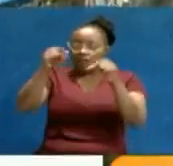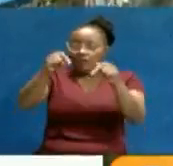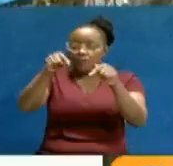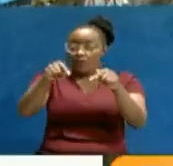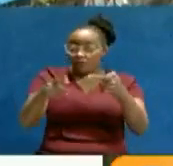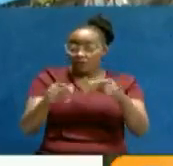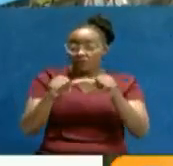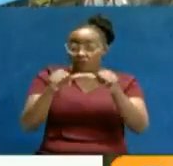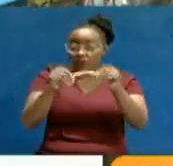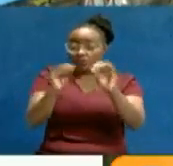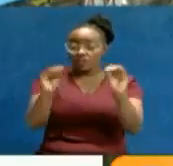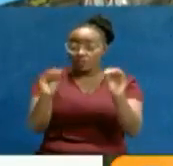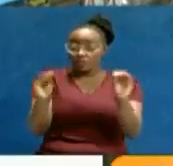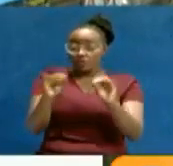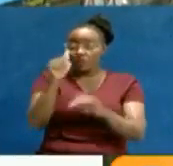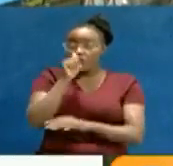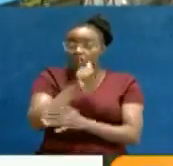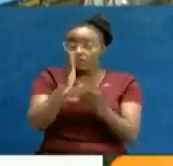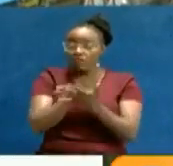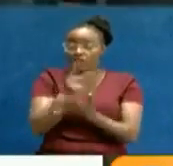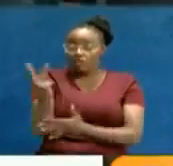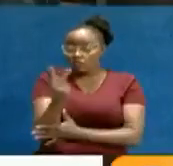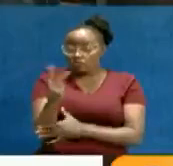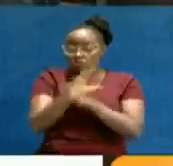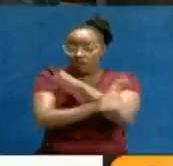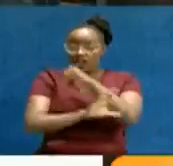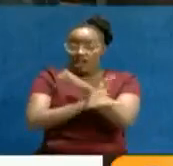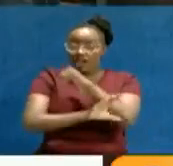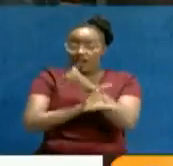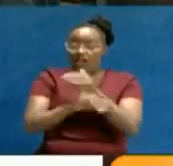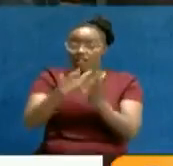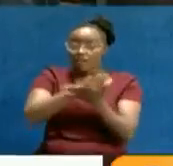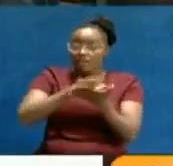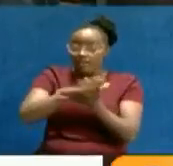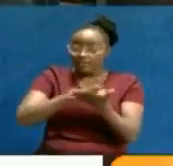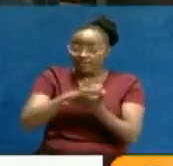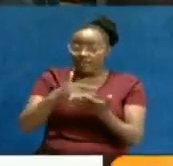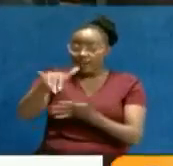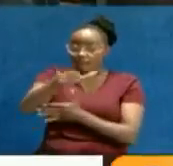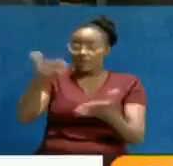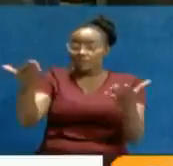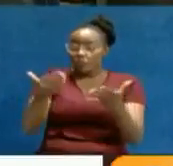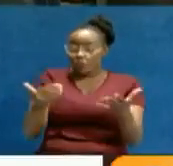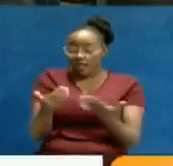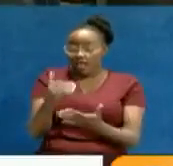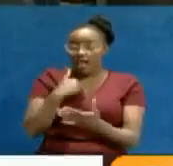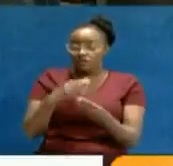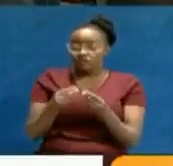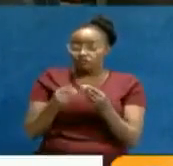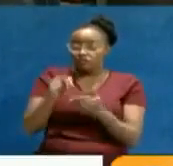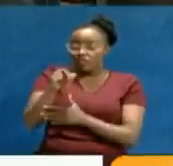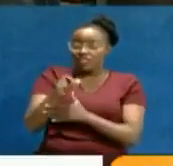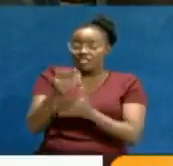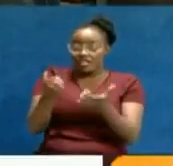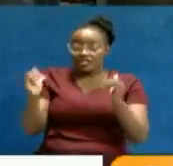protectionate inconsistencies to private sectors of the two countries. The primary place where this resolution of this needs